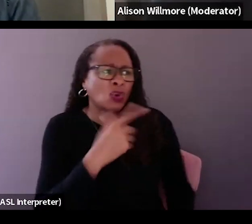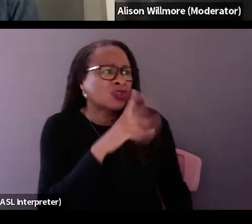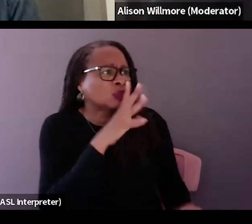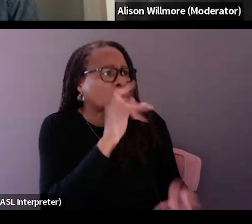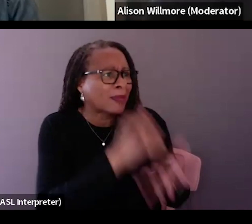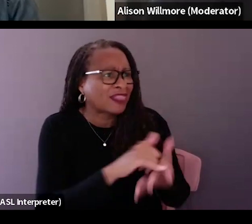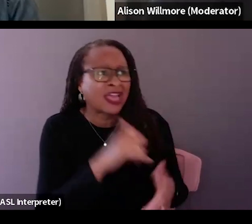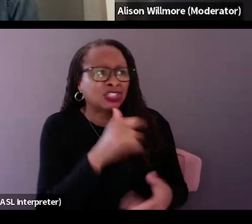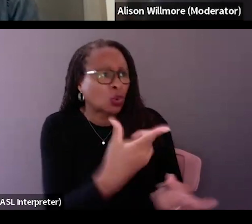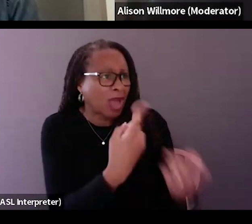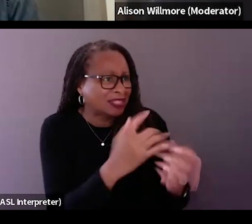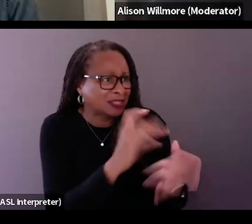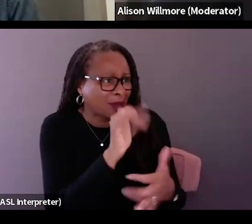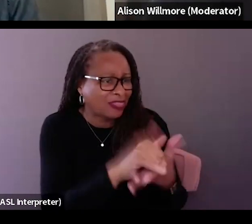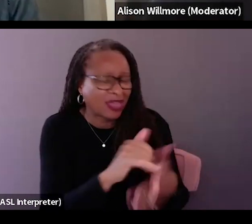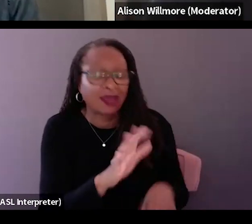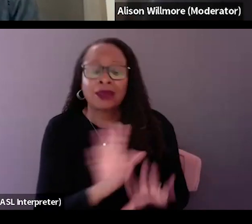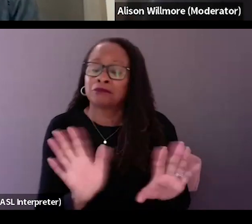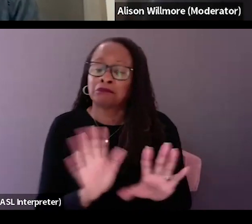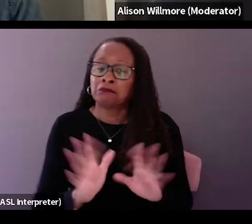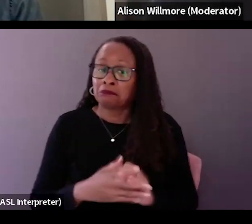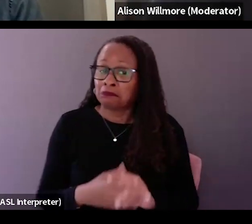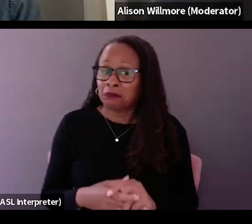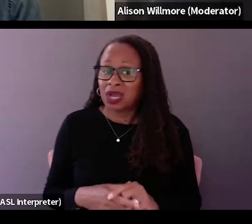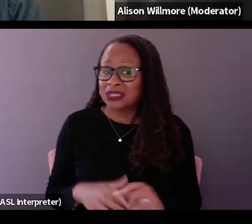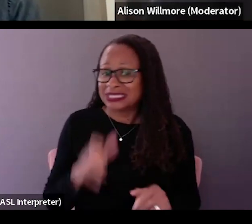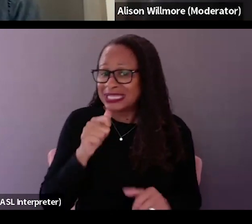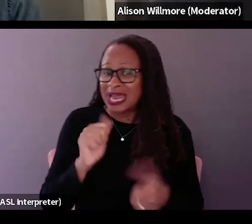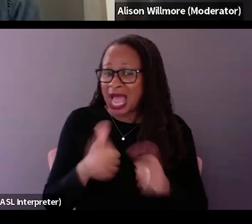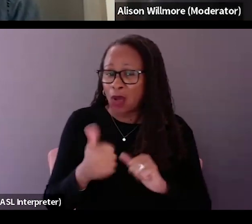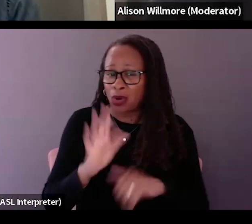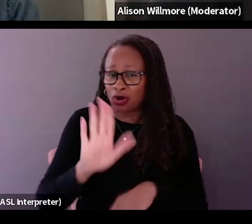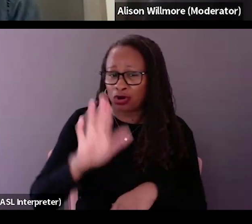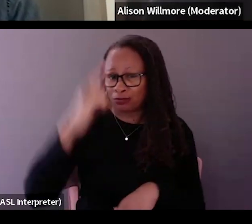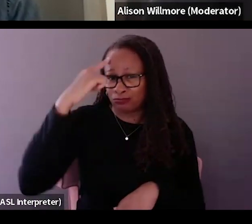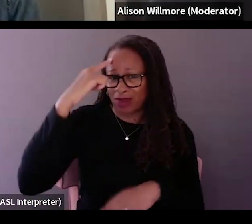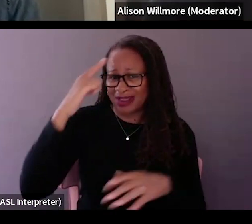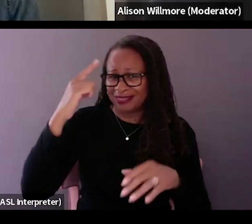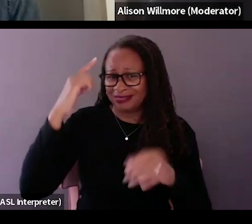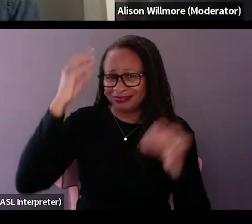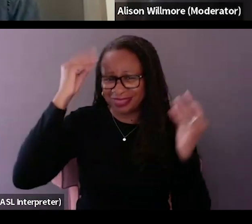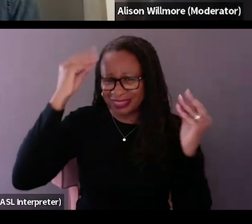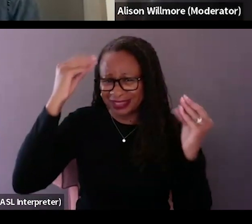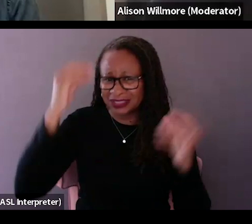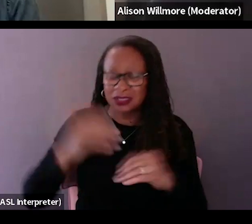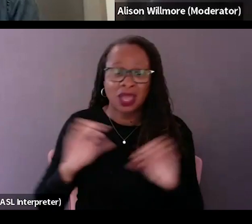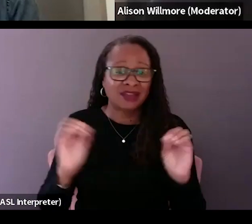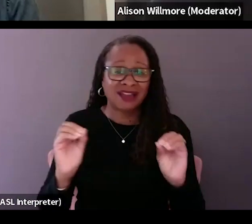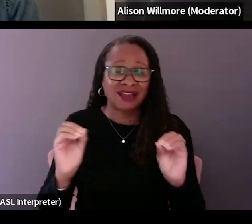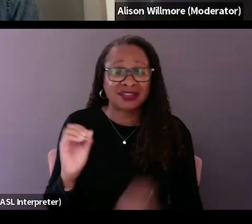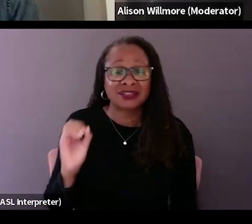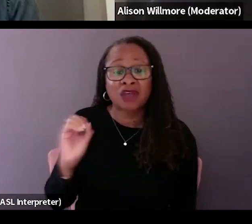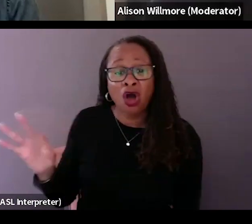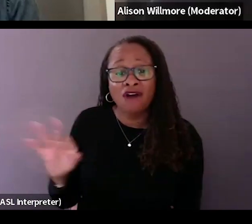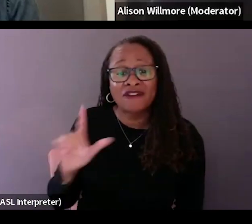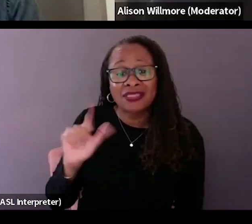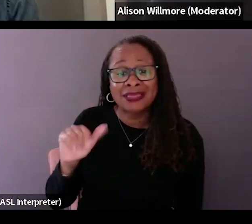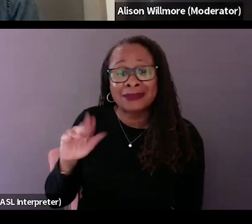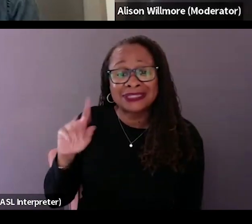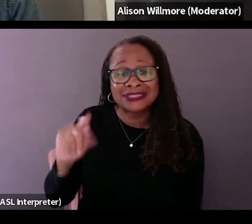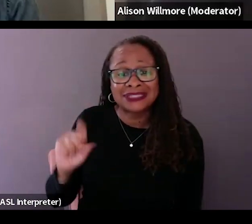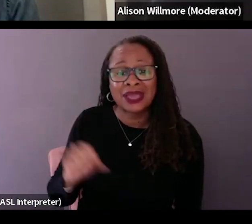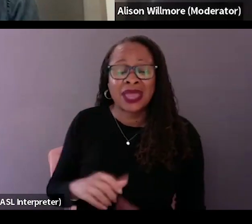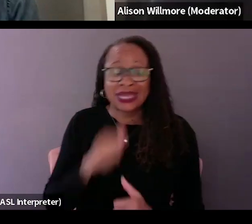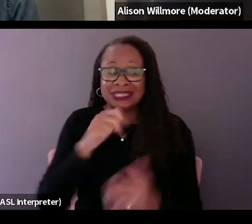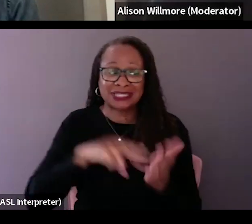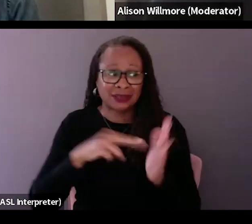the way her brain thinks. And so nothing was off limits, but that doesn't mean things weren't incredibly heavy. So